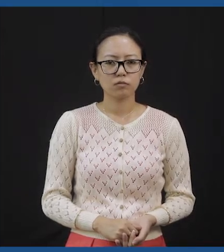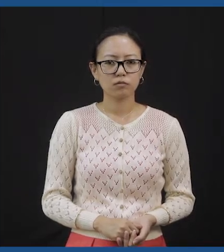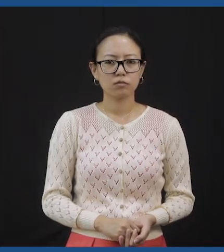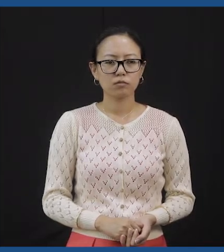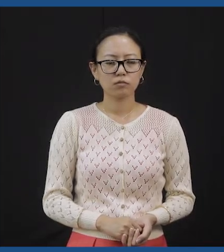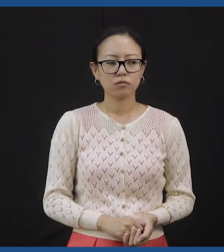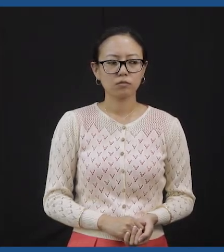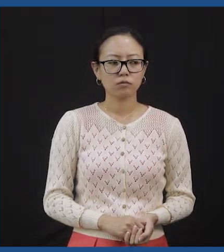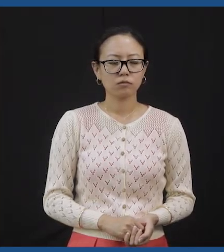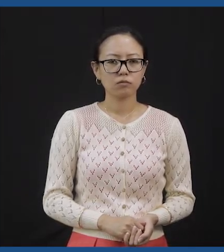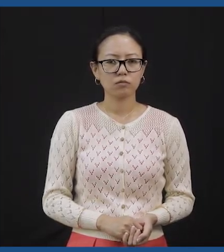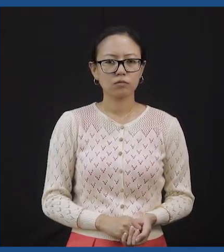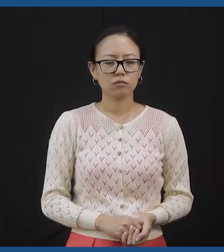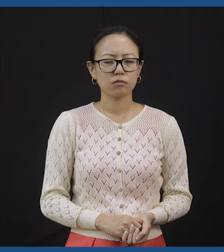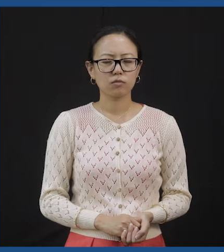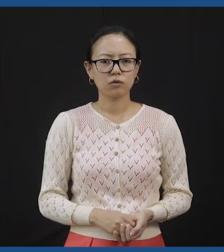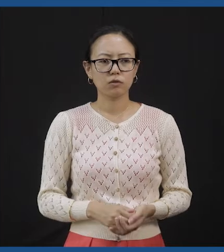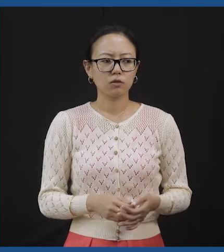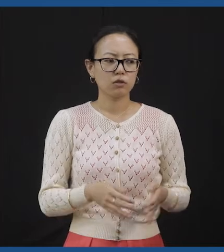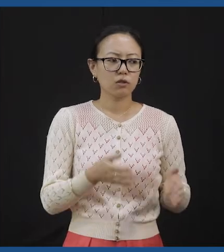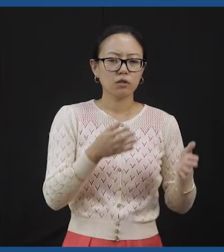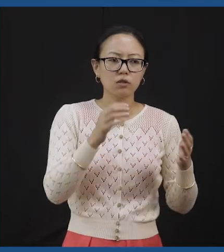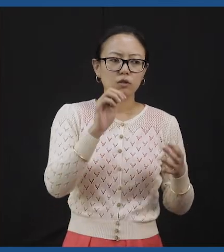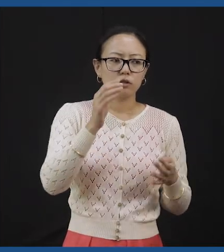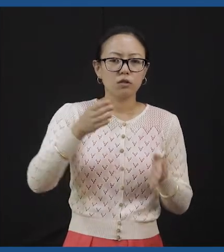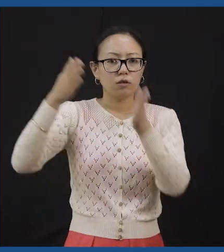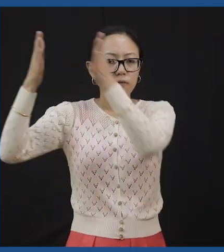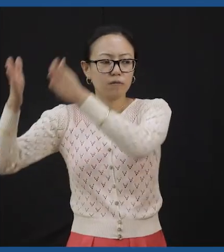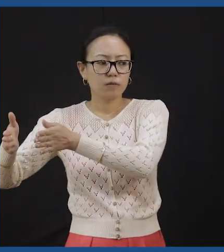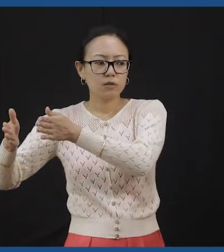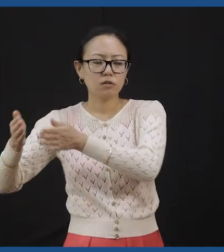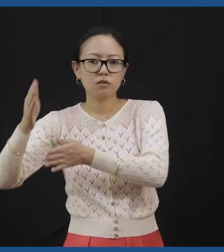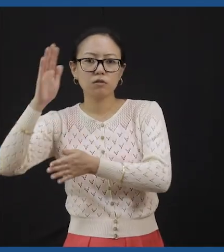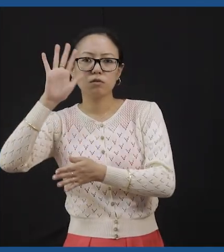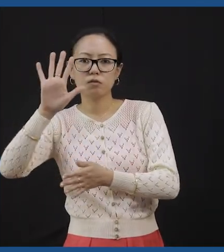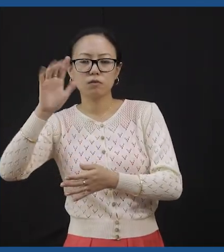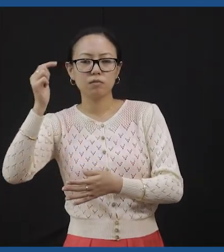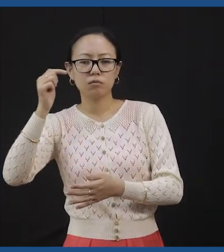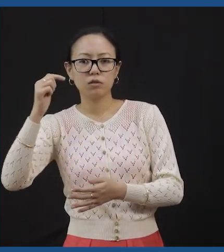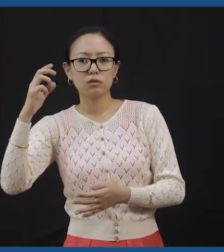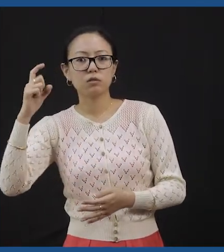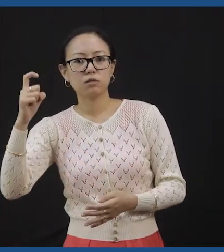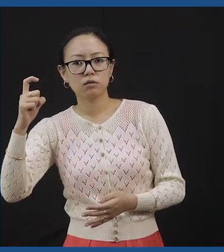one. This is the steps. I do it according to your understanding to make it more easier for you.